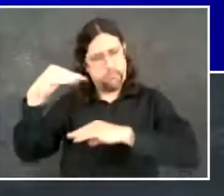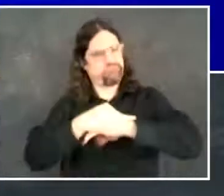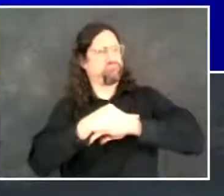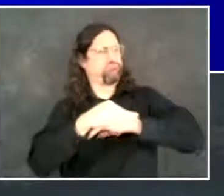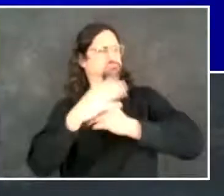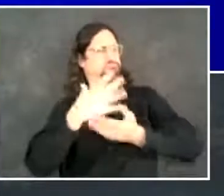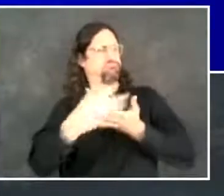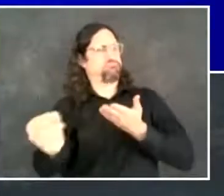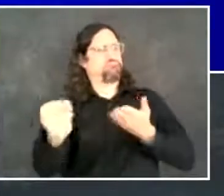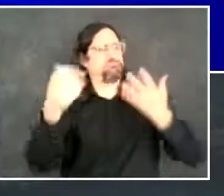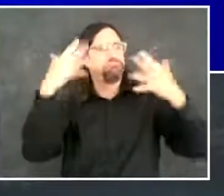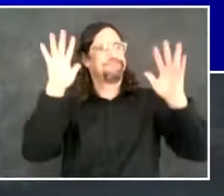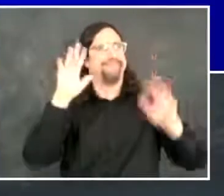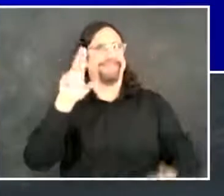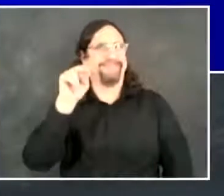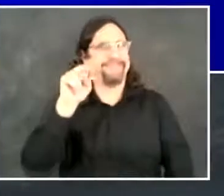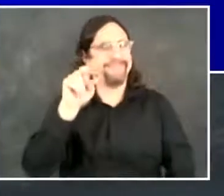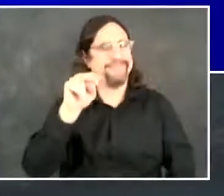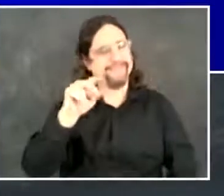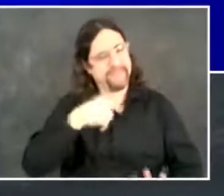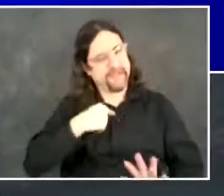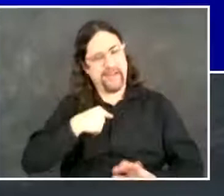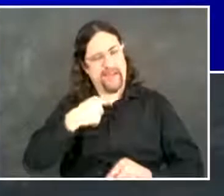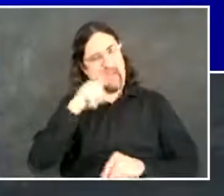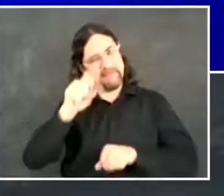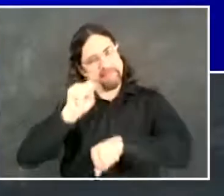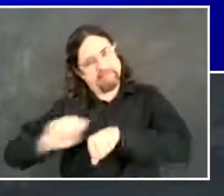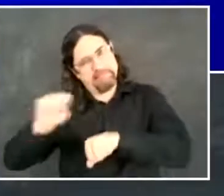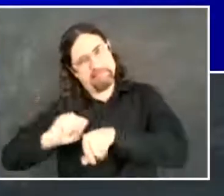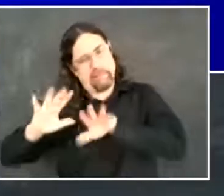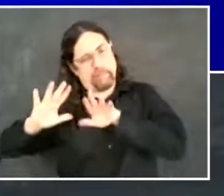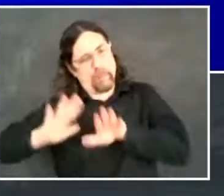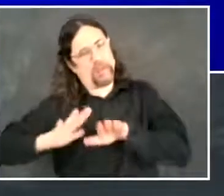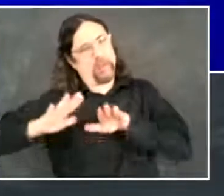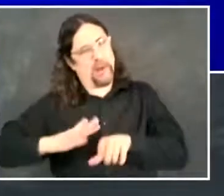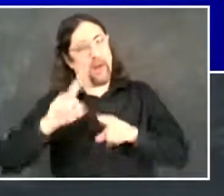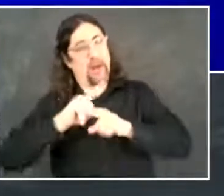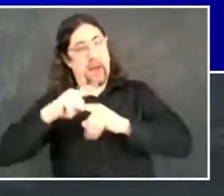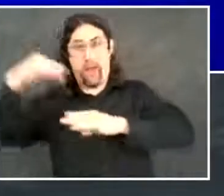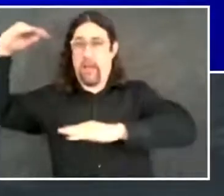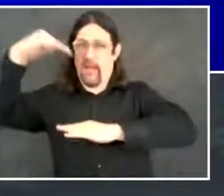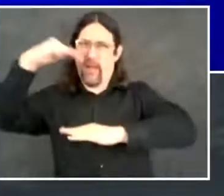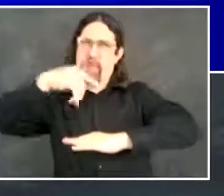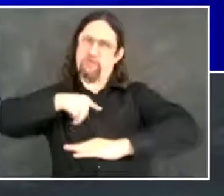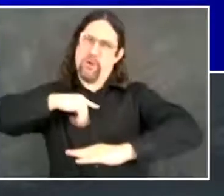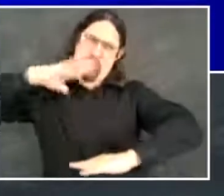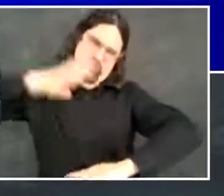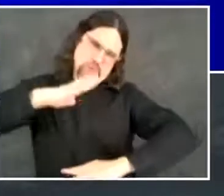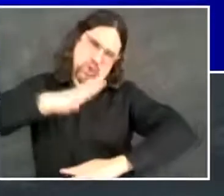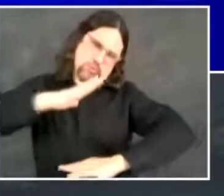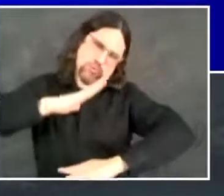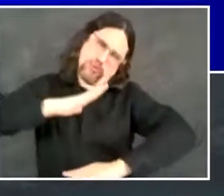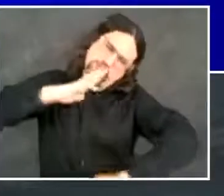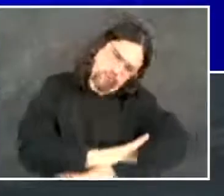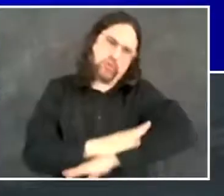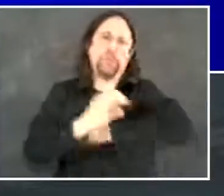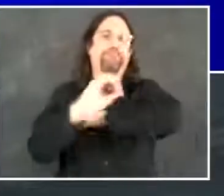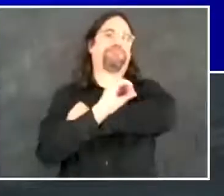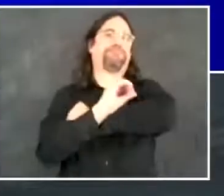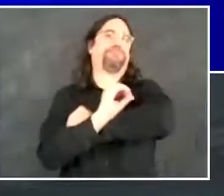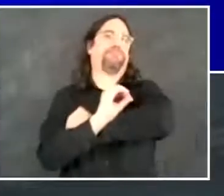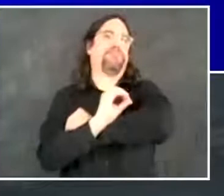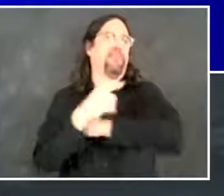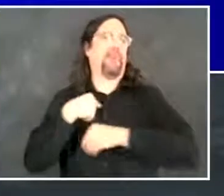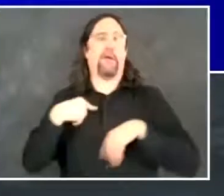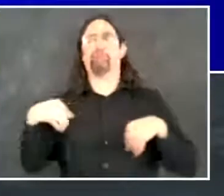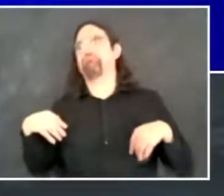Now, how do we get where we want to get? So right now, again, we're in widespread transmission by any measure. The numbers I've